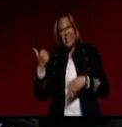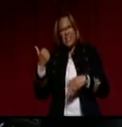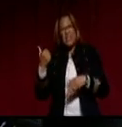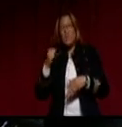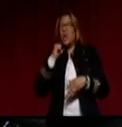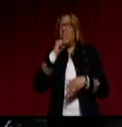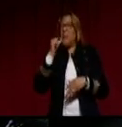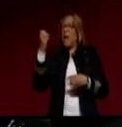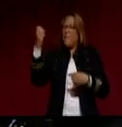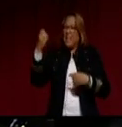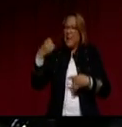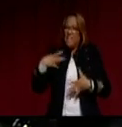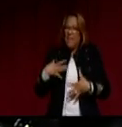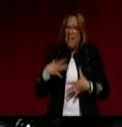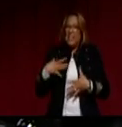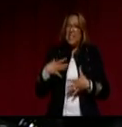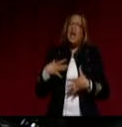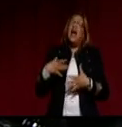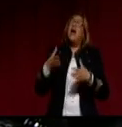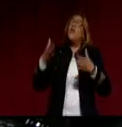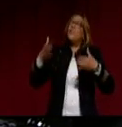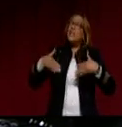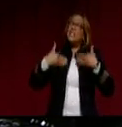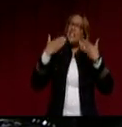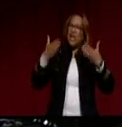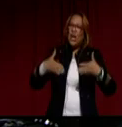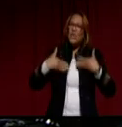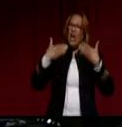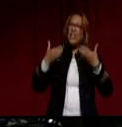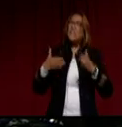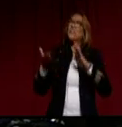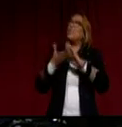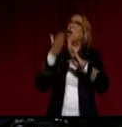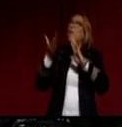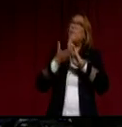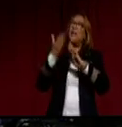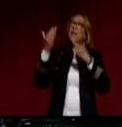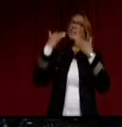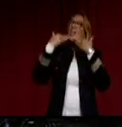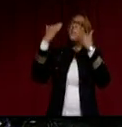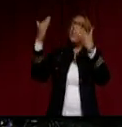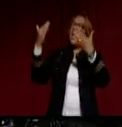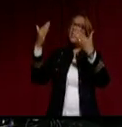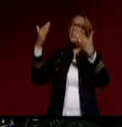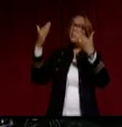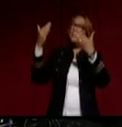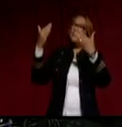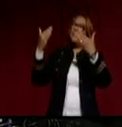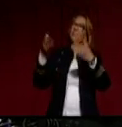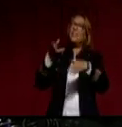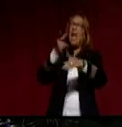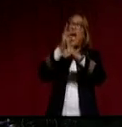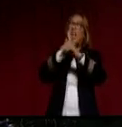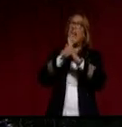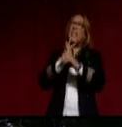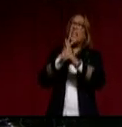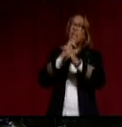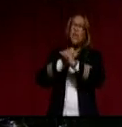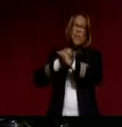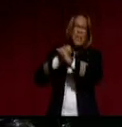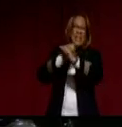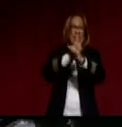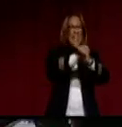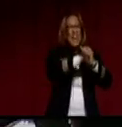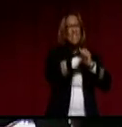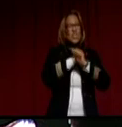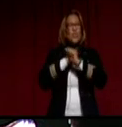virus, we sing a song of gratitude and praise, and we tell you thank you. I ask that you would keep your hedge of protection